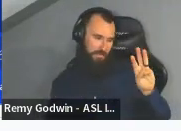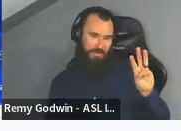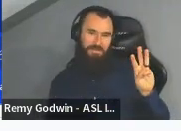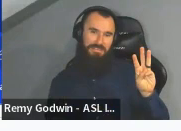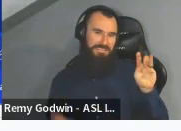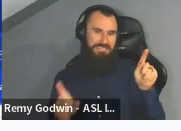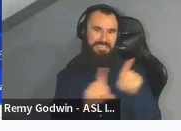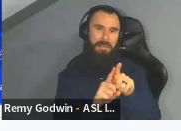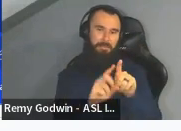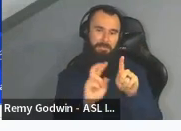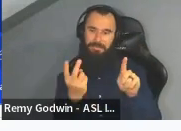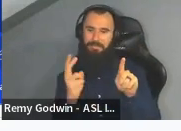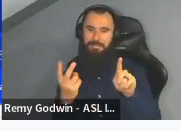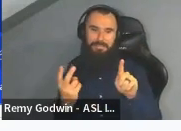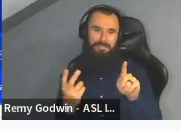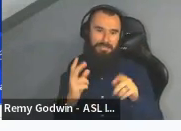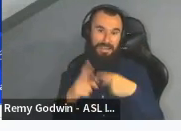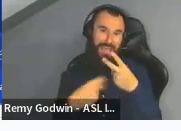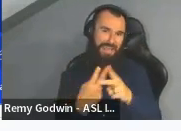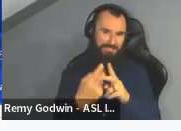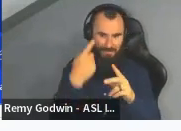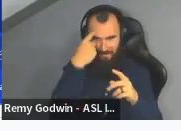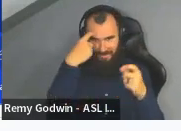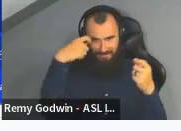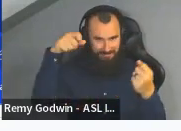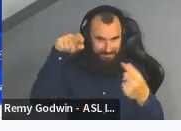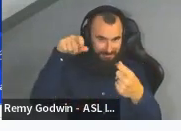same kind of mind, don't we?